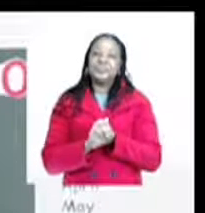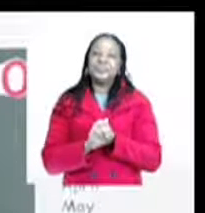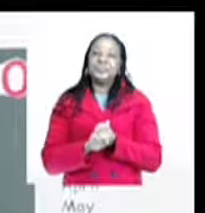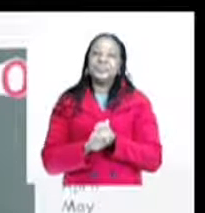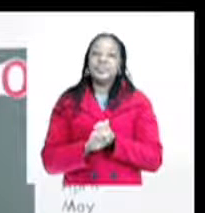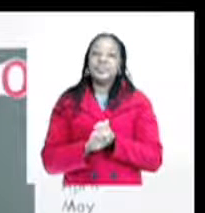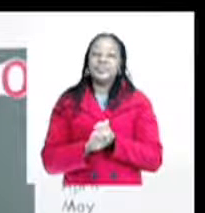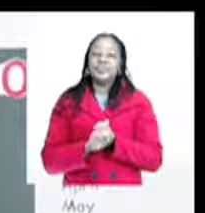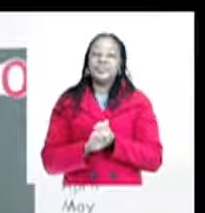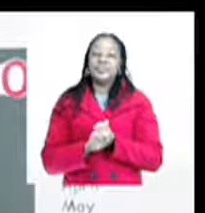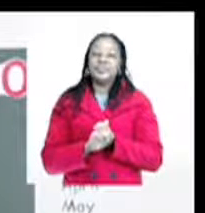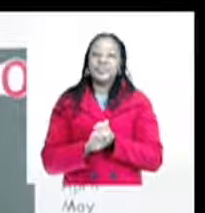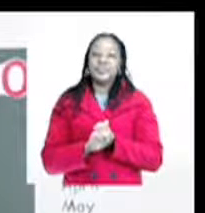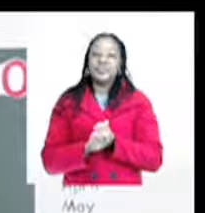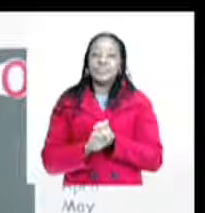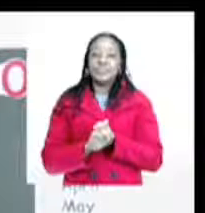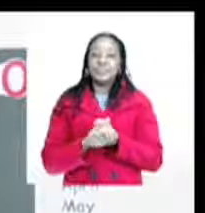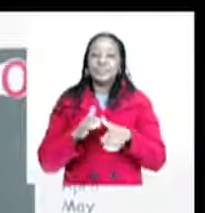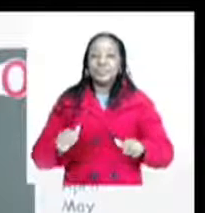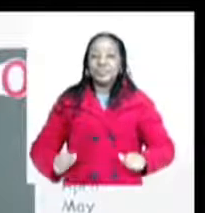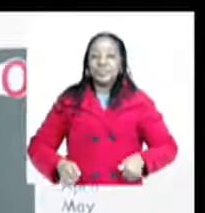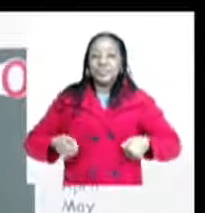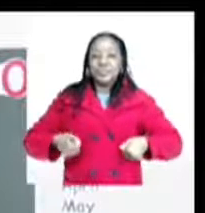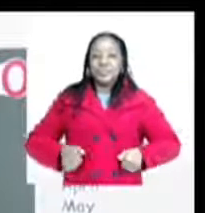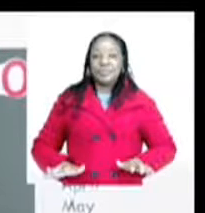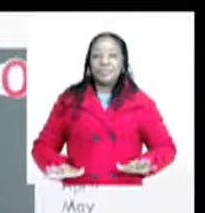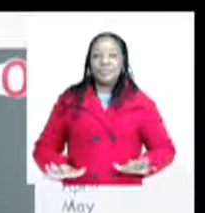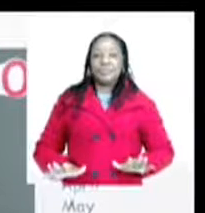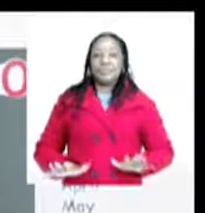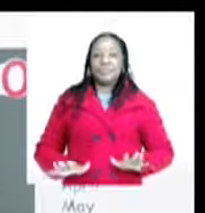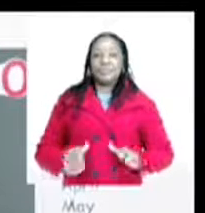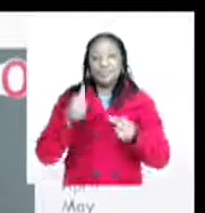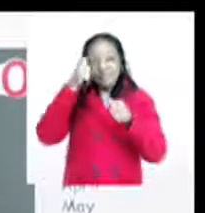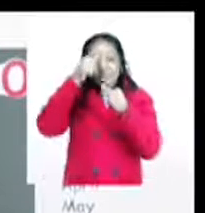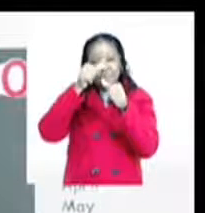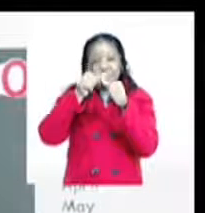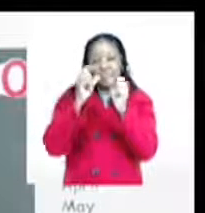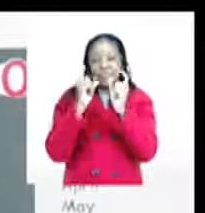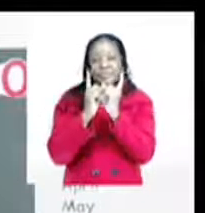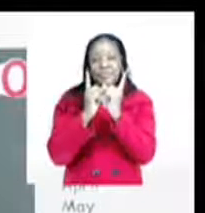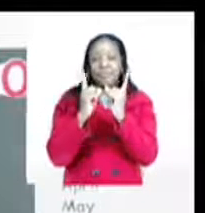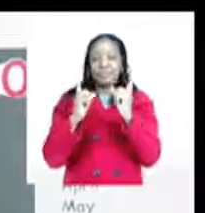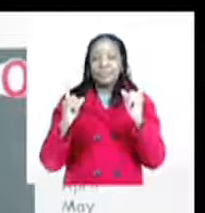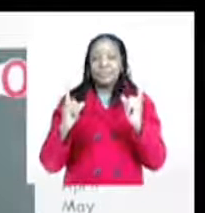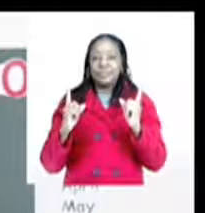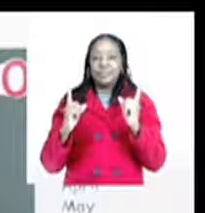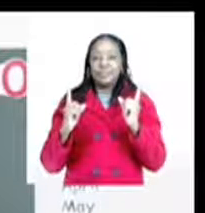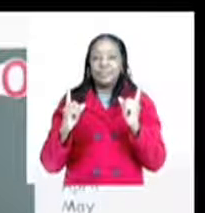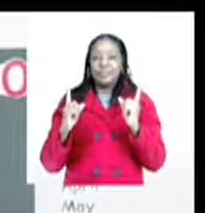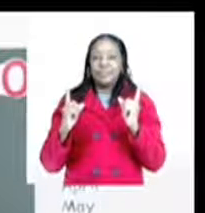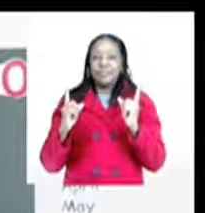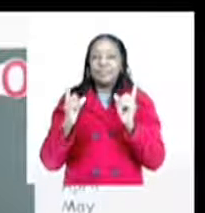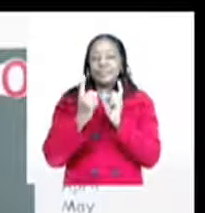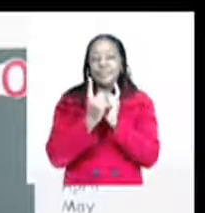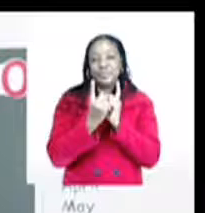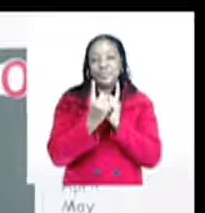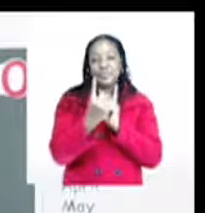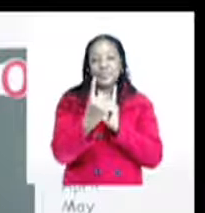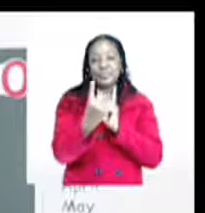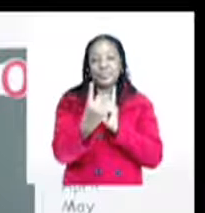sanitized. Now, boys and girls, I hope you will remember to maintain your social